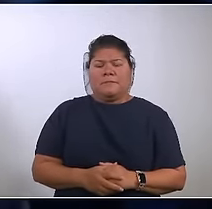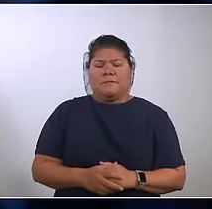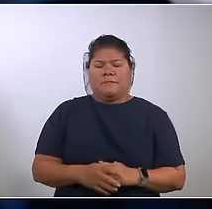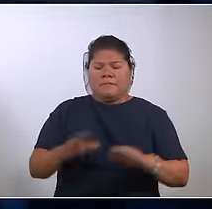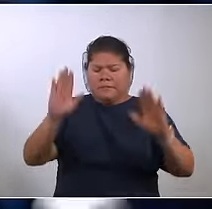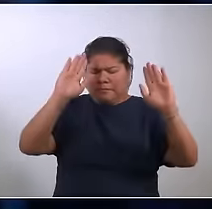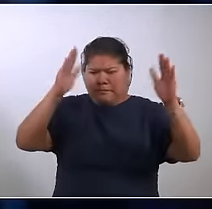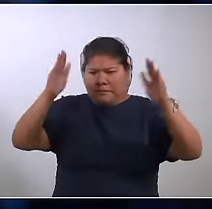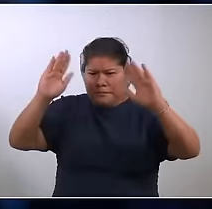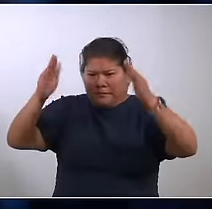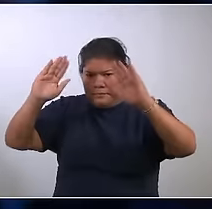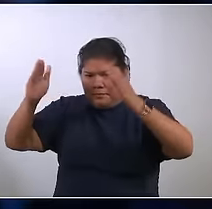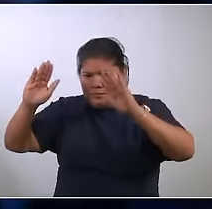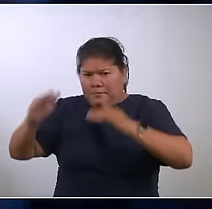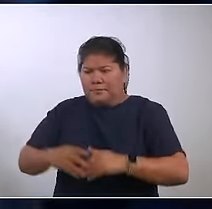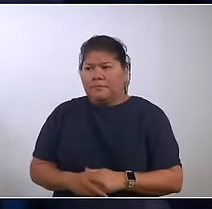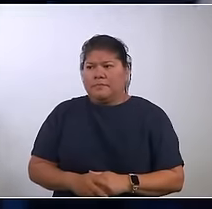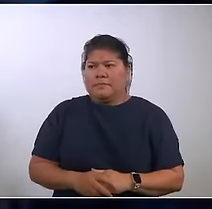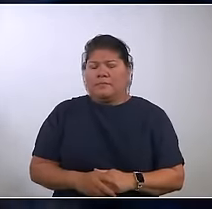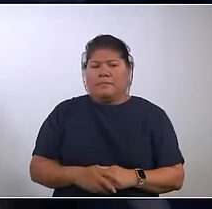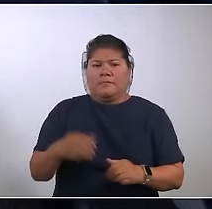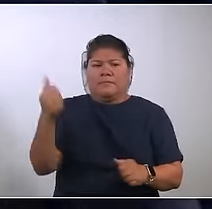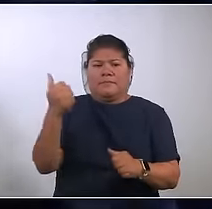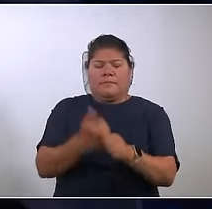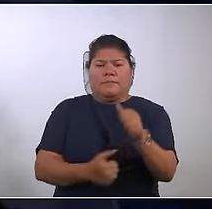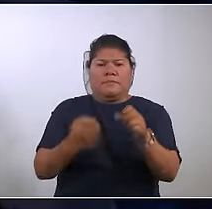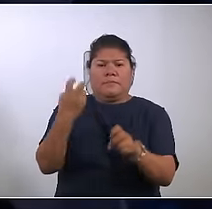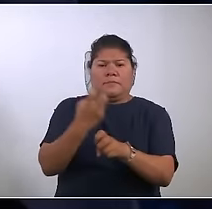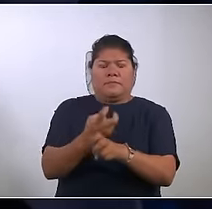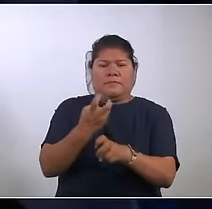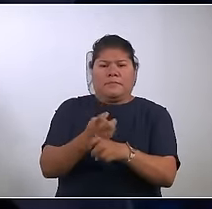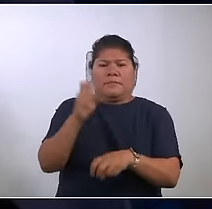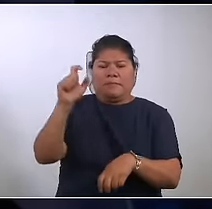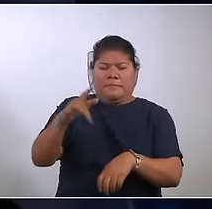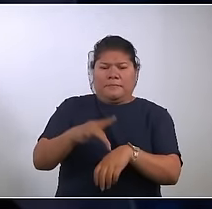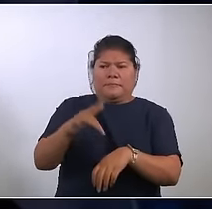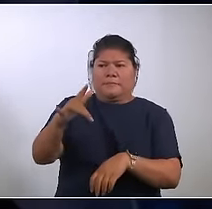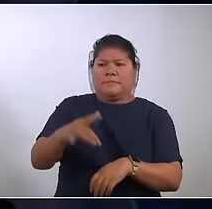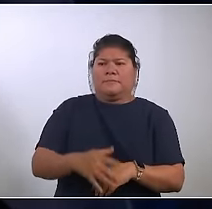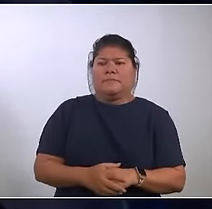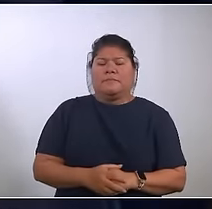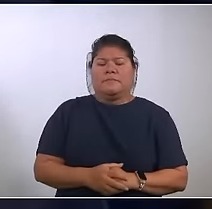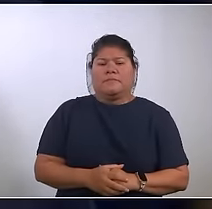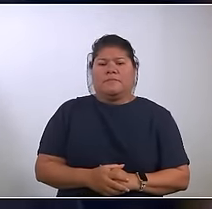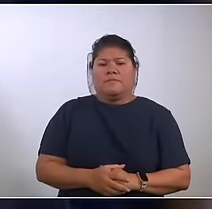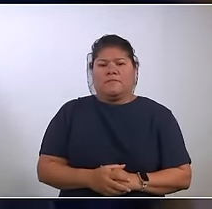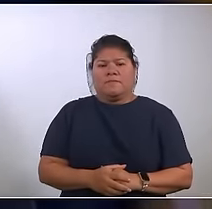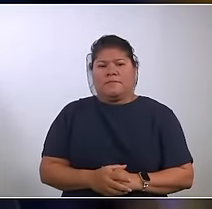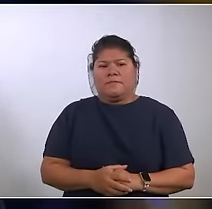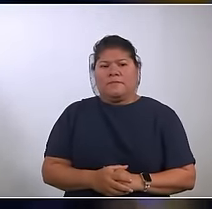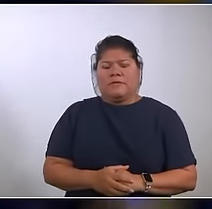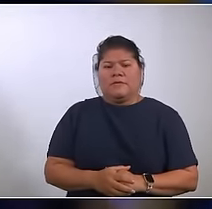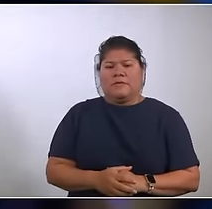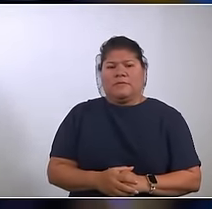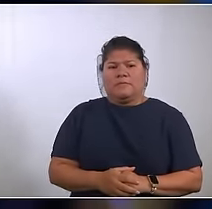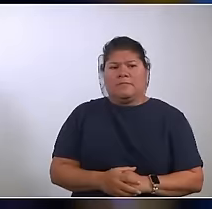Escúchame, hermanos. Listen. Cada hueso tiene que ser tocado. Every bone must be touched.